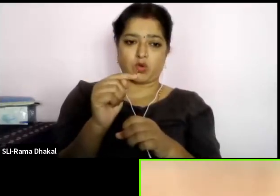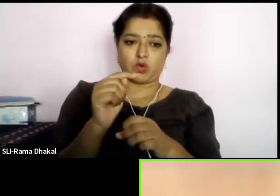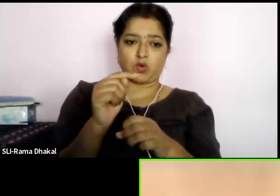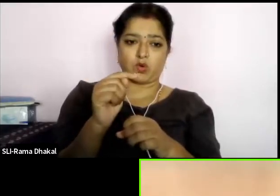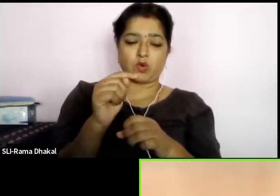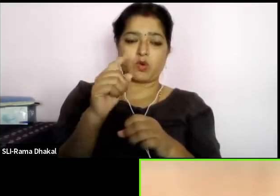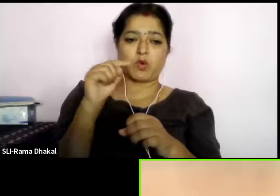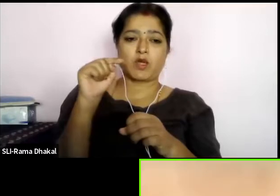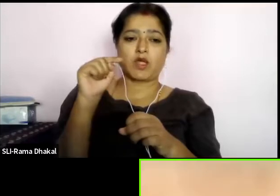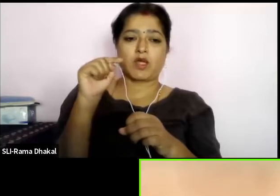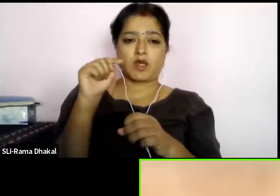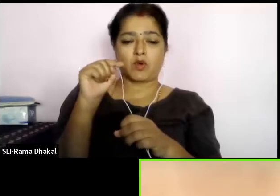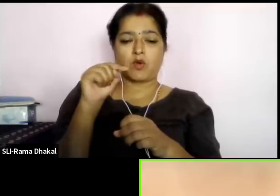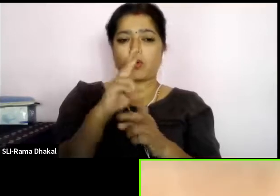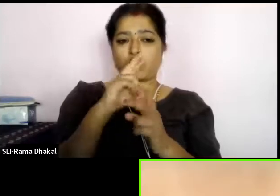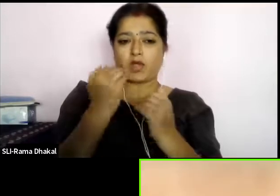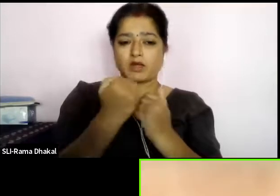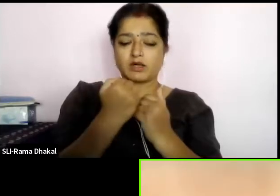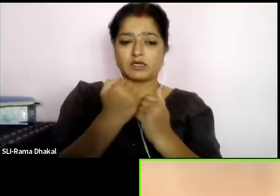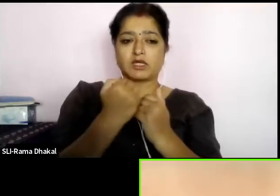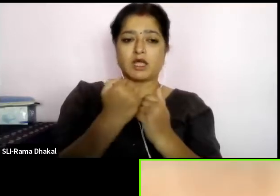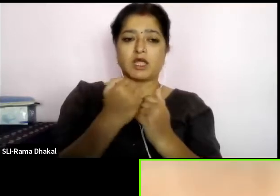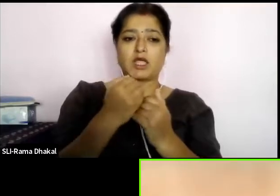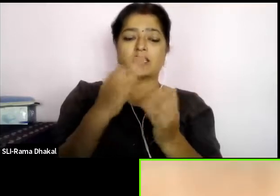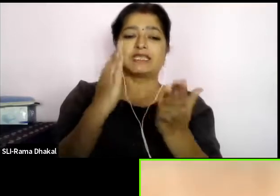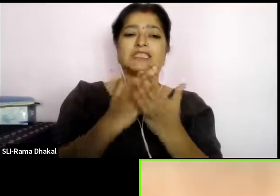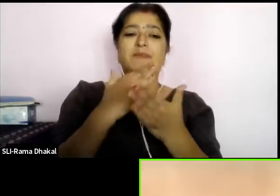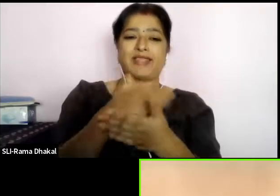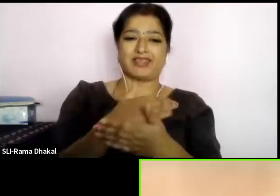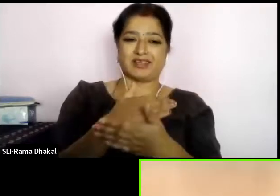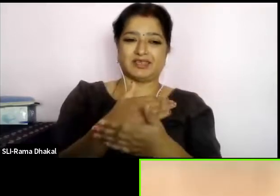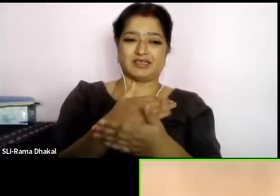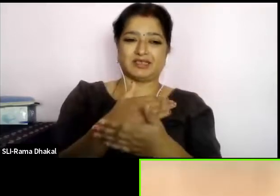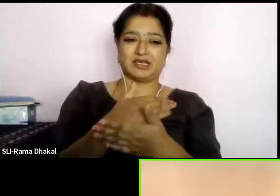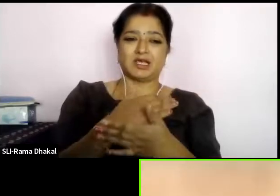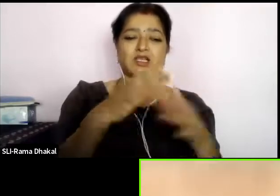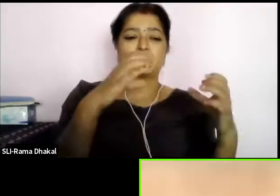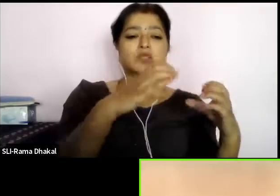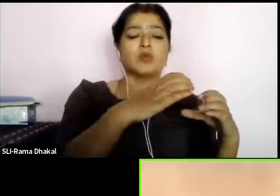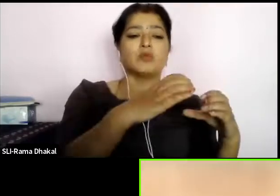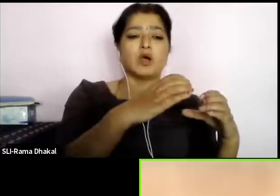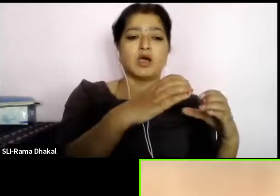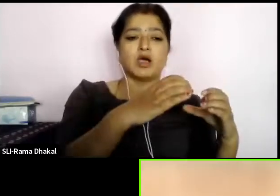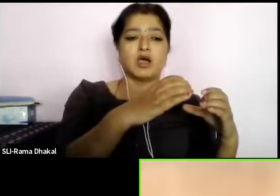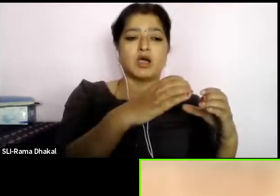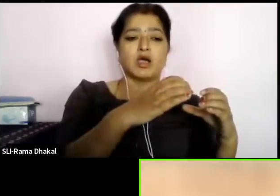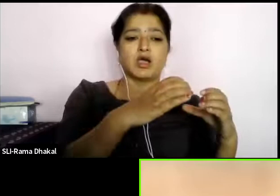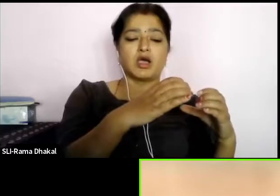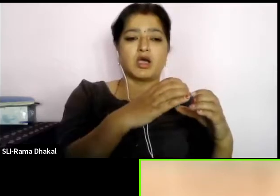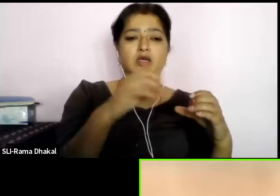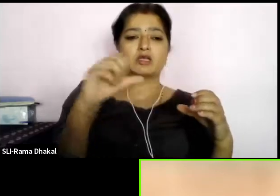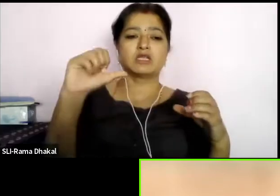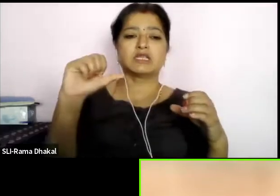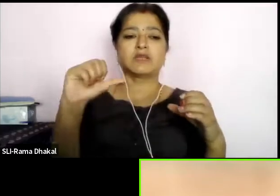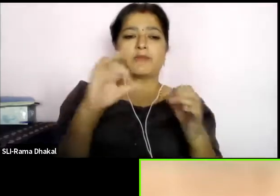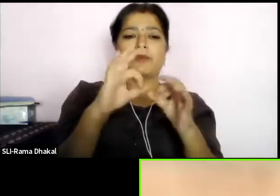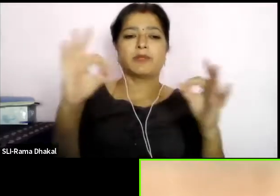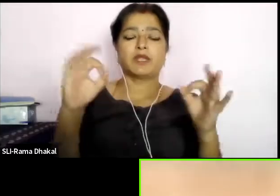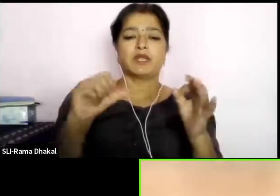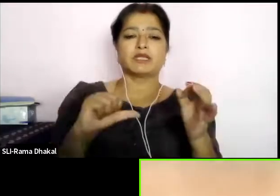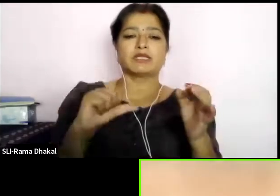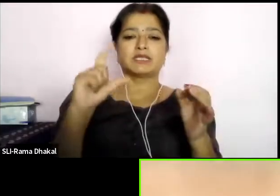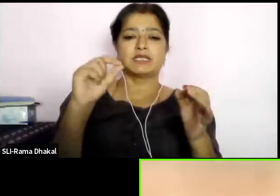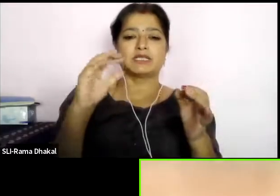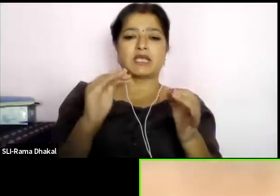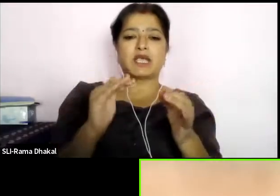groups have to be put into the center and which has not been yet the part of discussion. So I